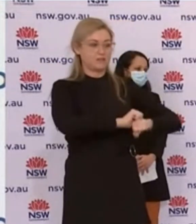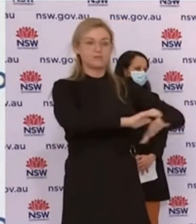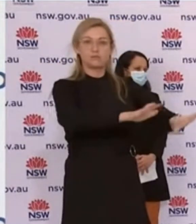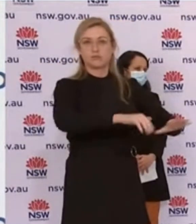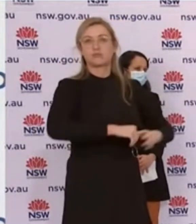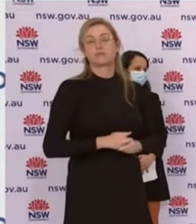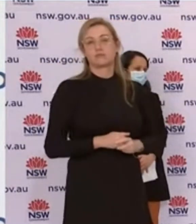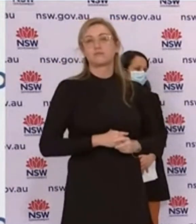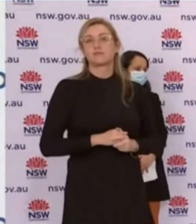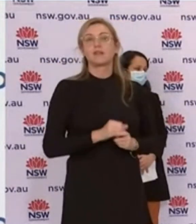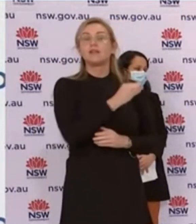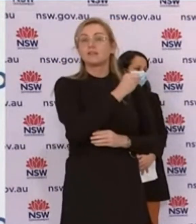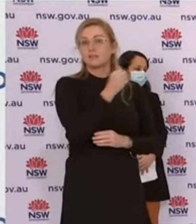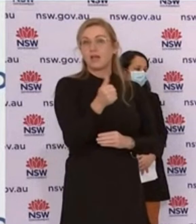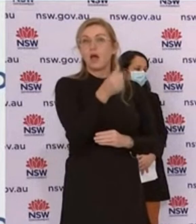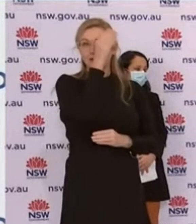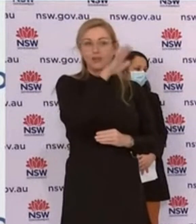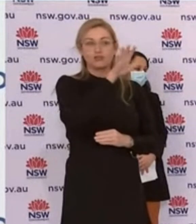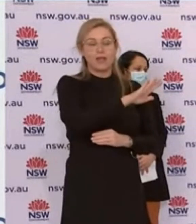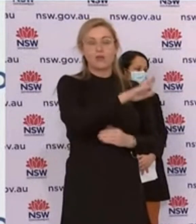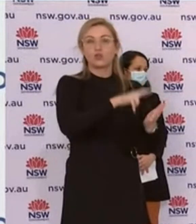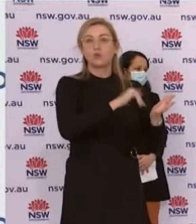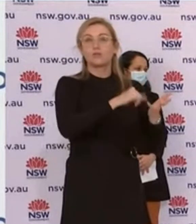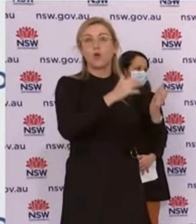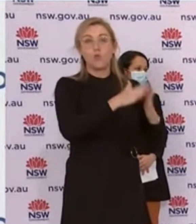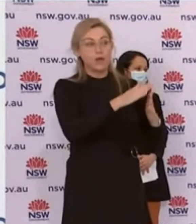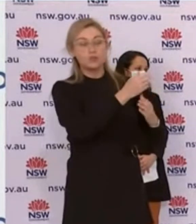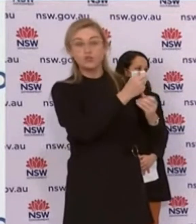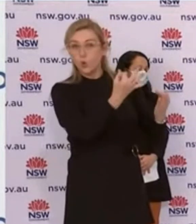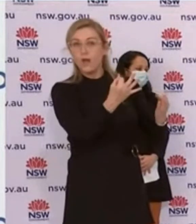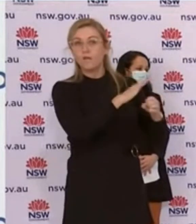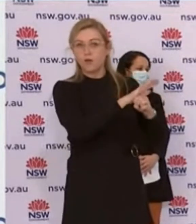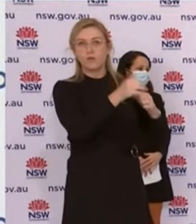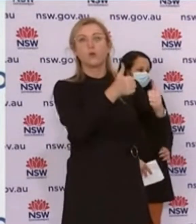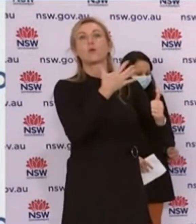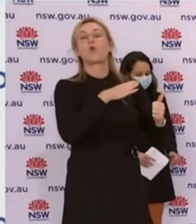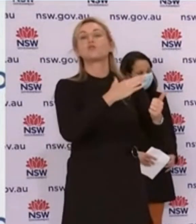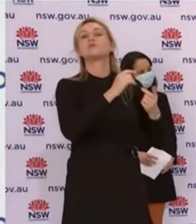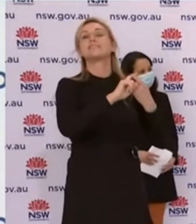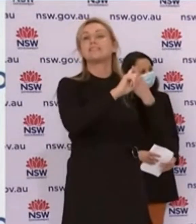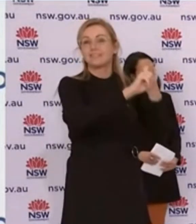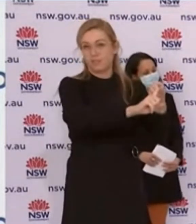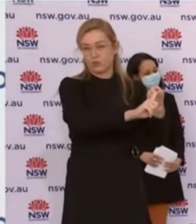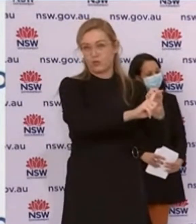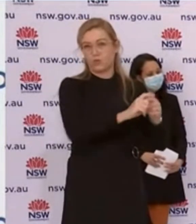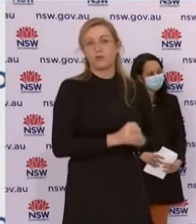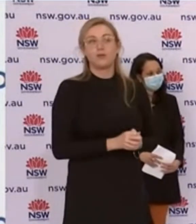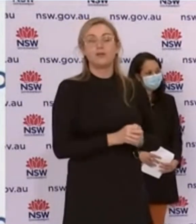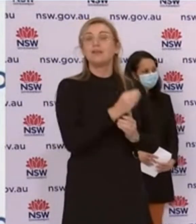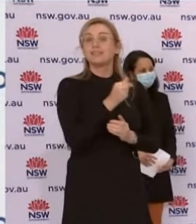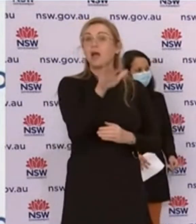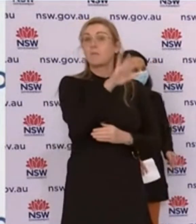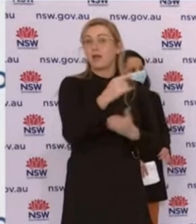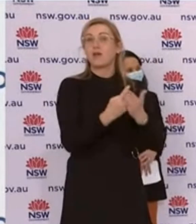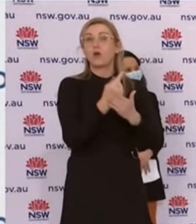remain parts of regional New South Wales to remain relatively virus-free. And those communities which have had larger outbreaks, and one